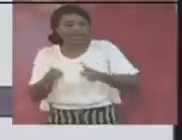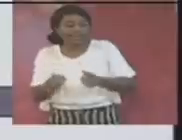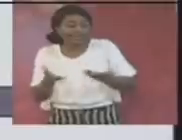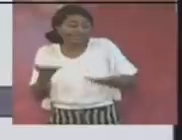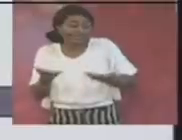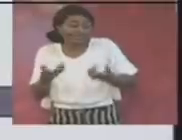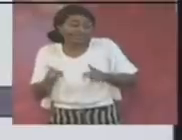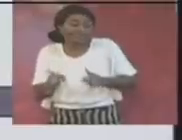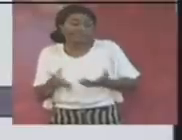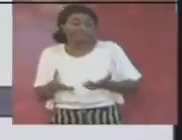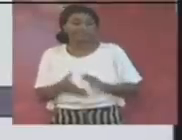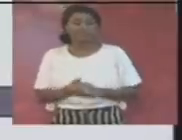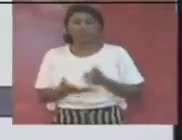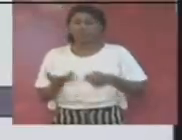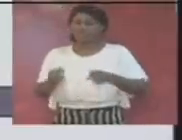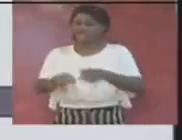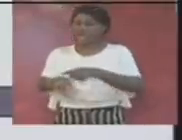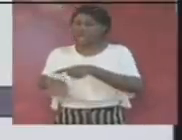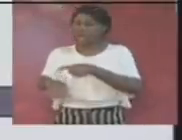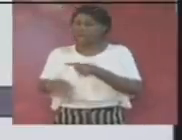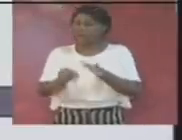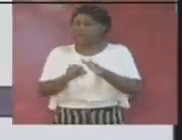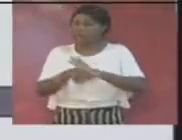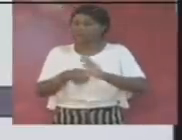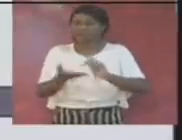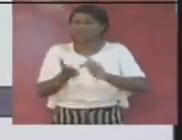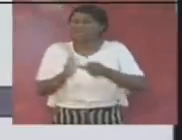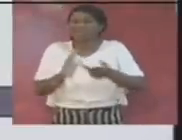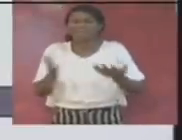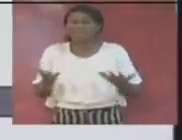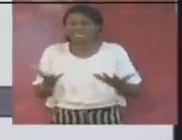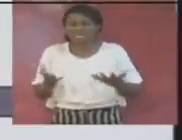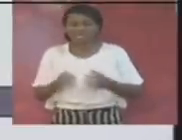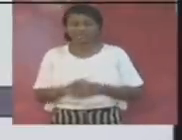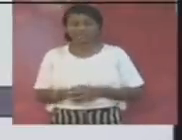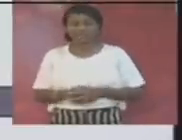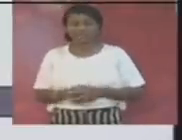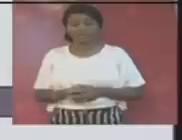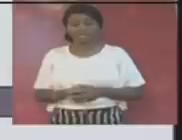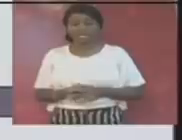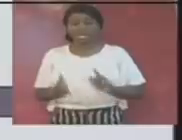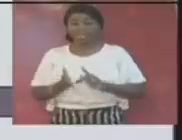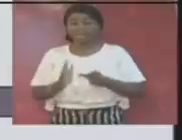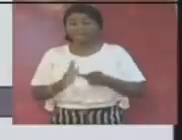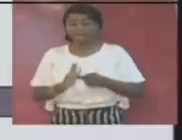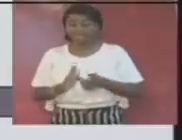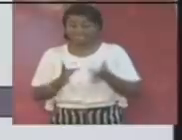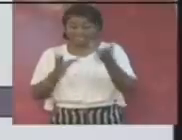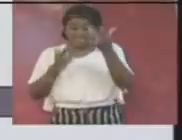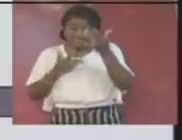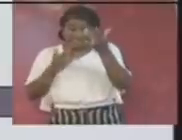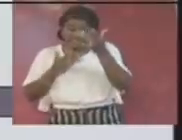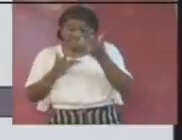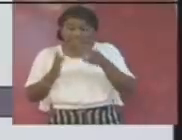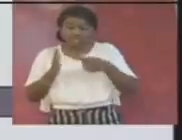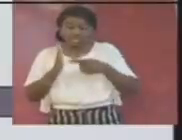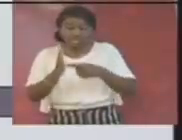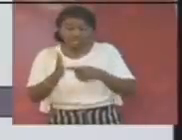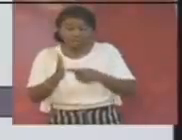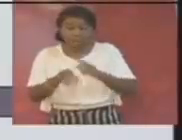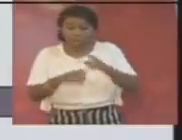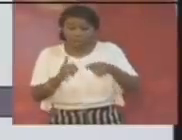what exactly is long COVID? Well, long COVID refers to the signs and symptoms that occur